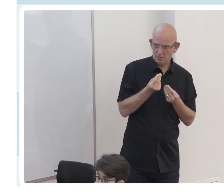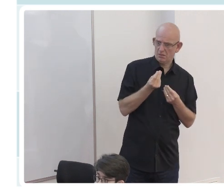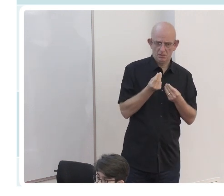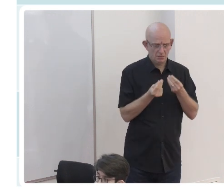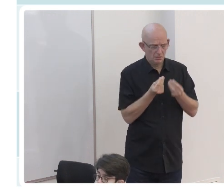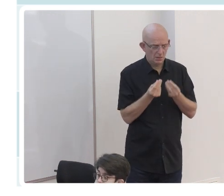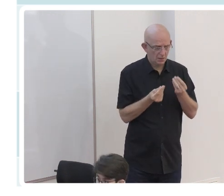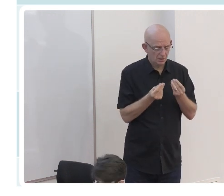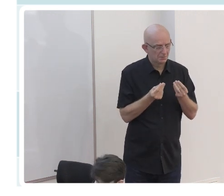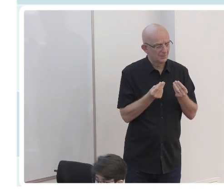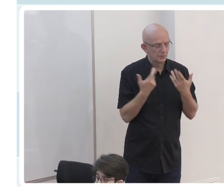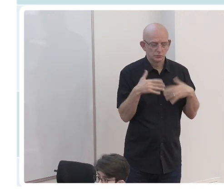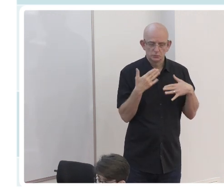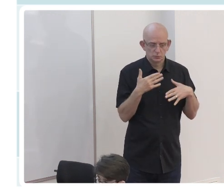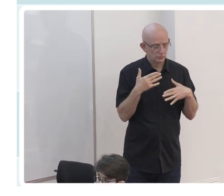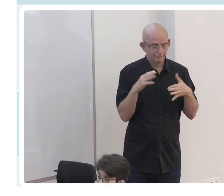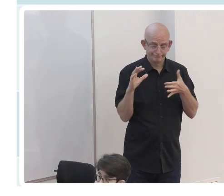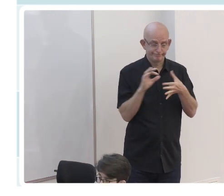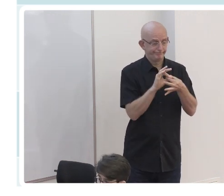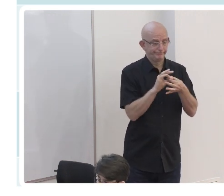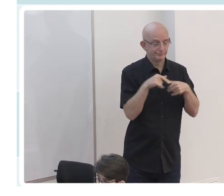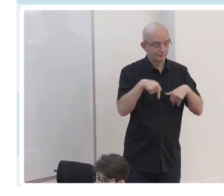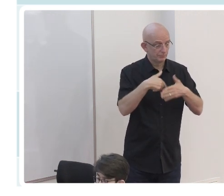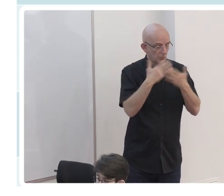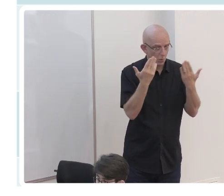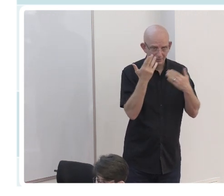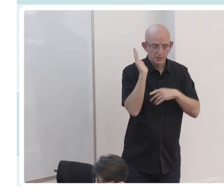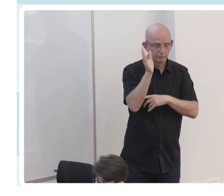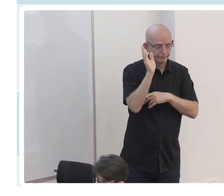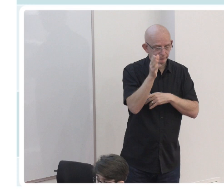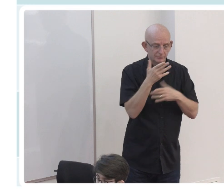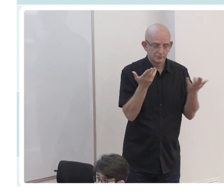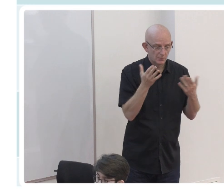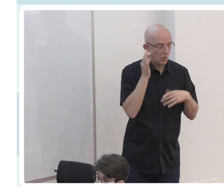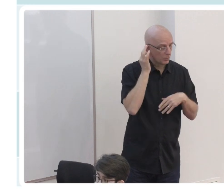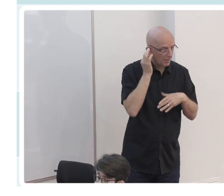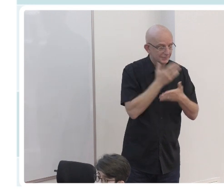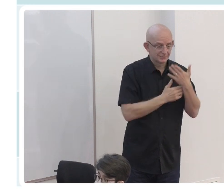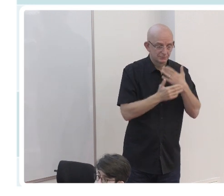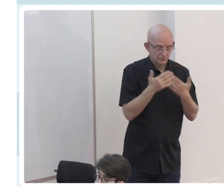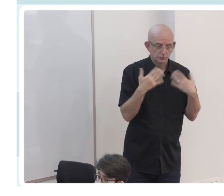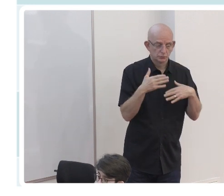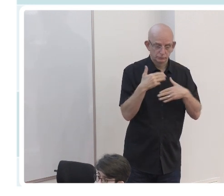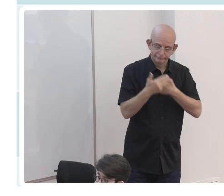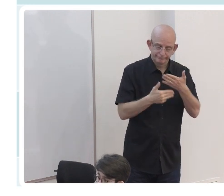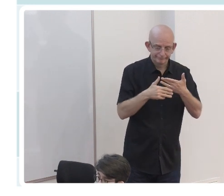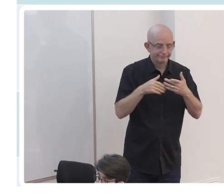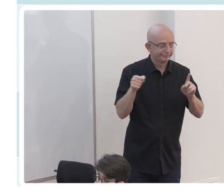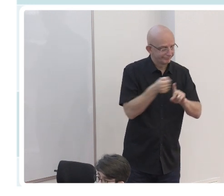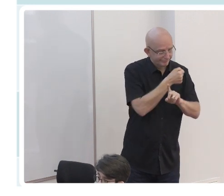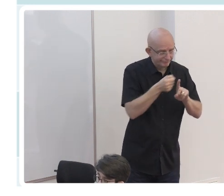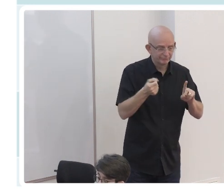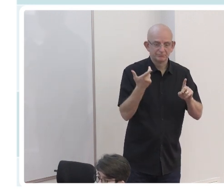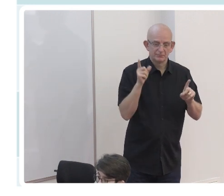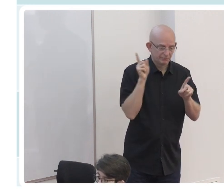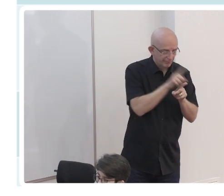of violence, in terms of the reproductive angle, and in terms of discrimination more broadly.